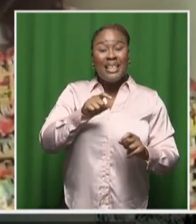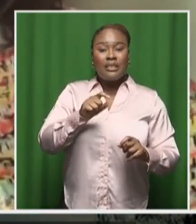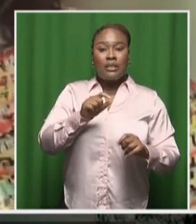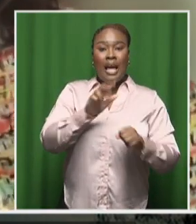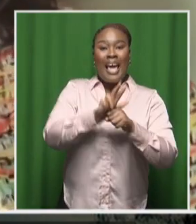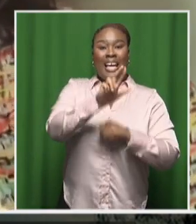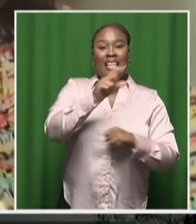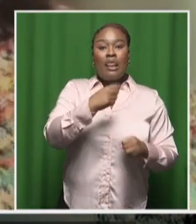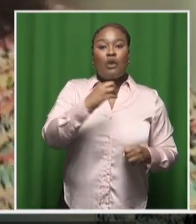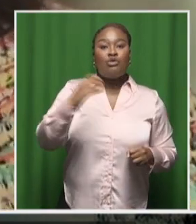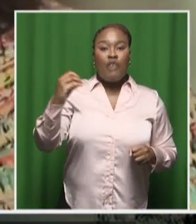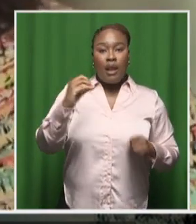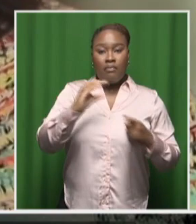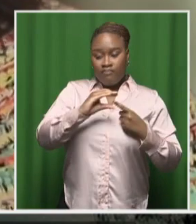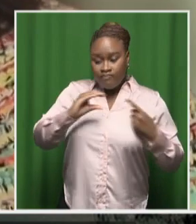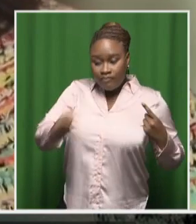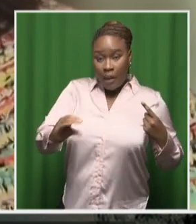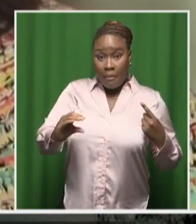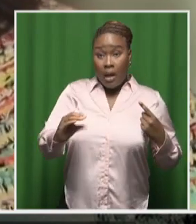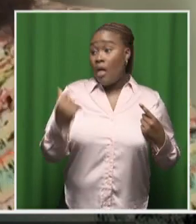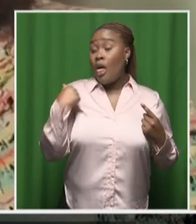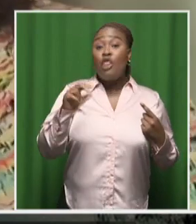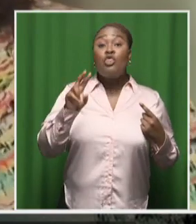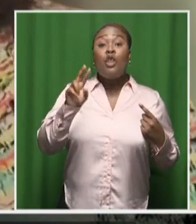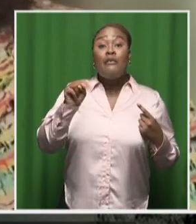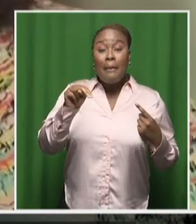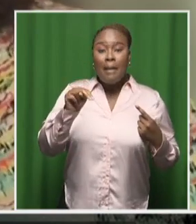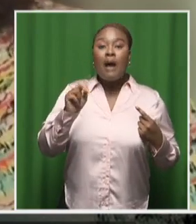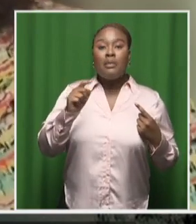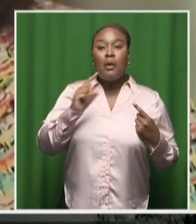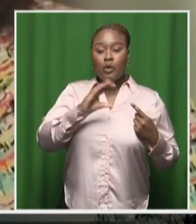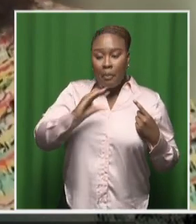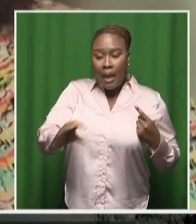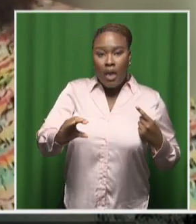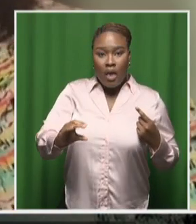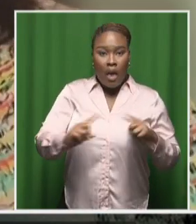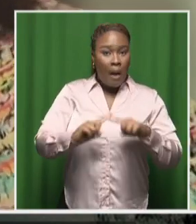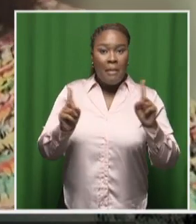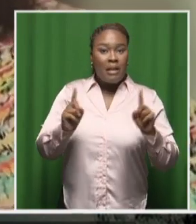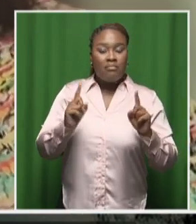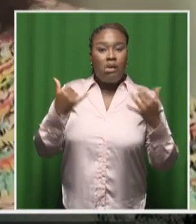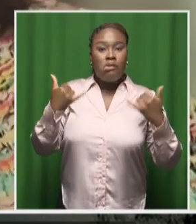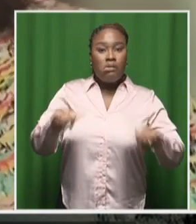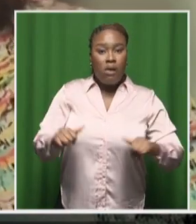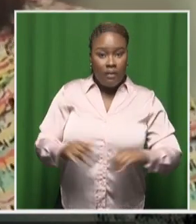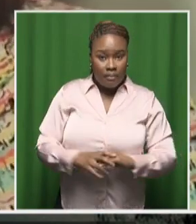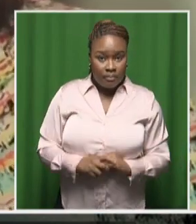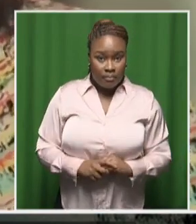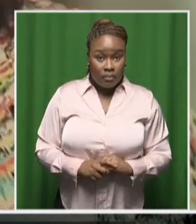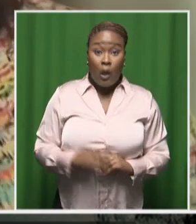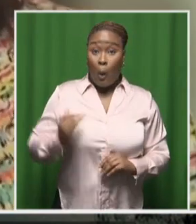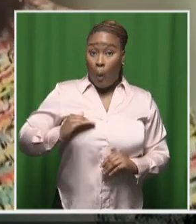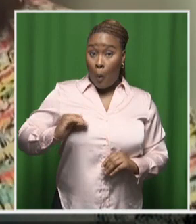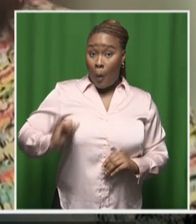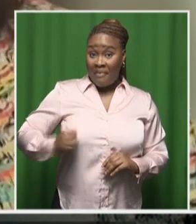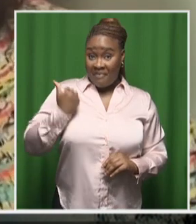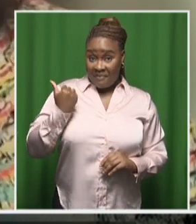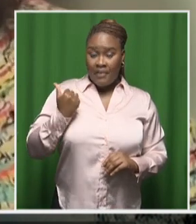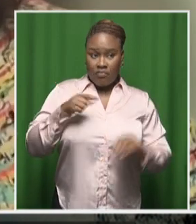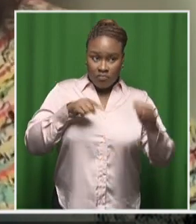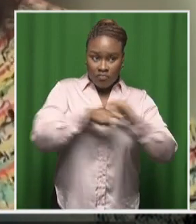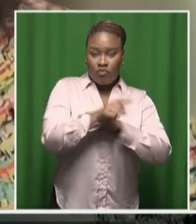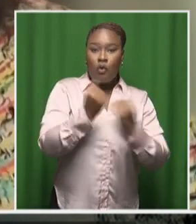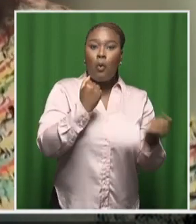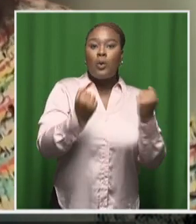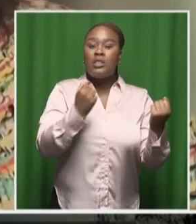The first payment was meant to happen in November 2023. It never happened. And so the wife went back to the court, filed